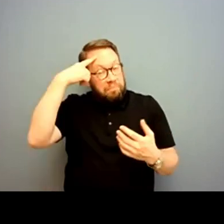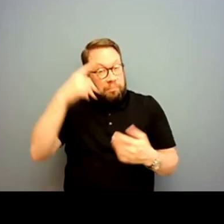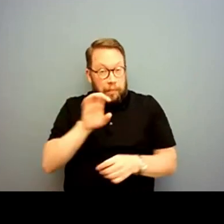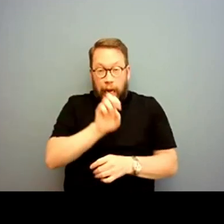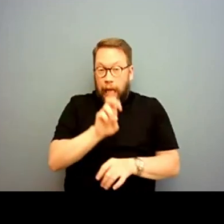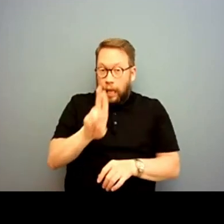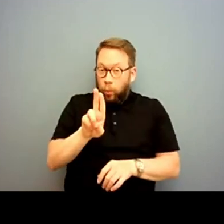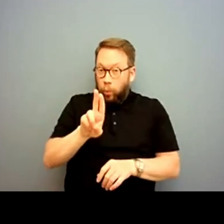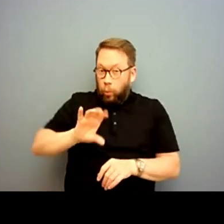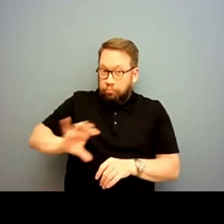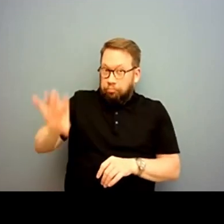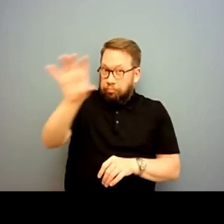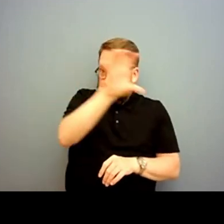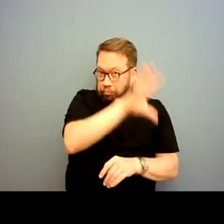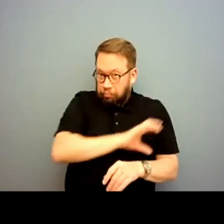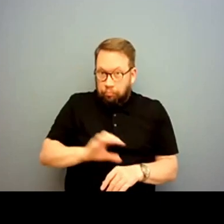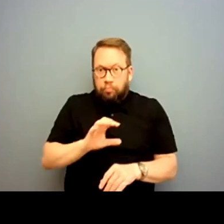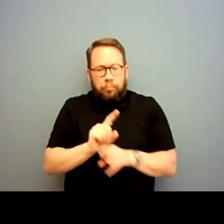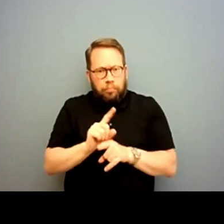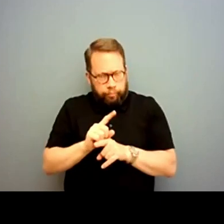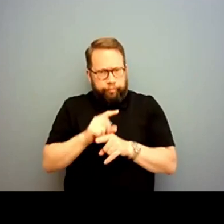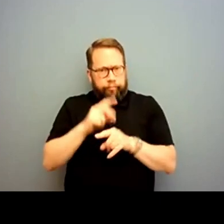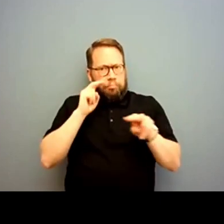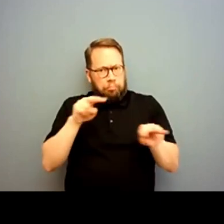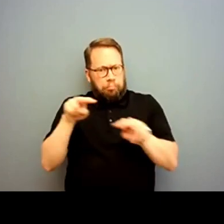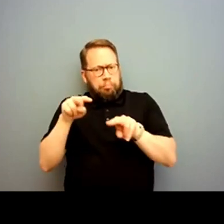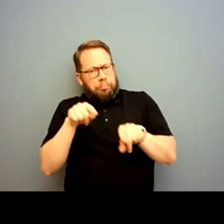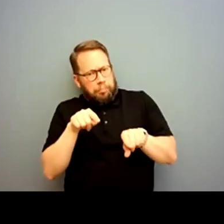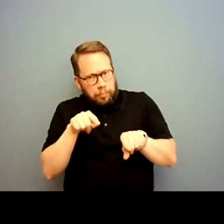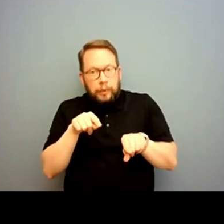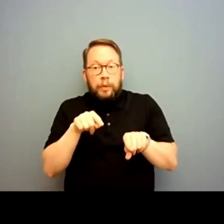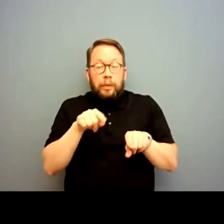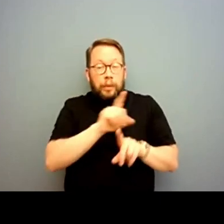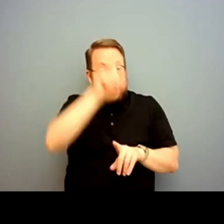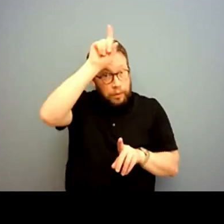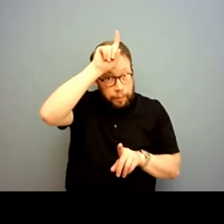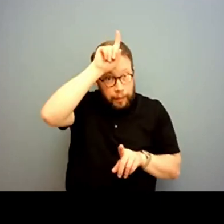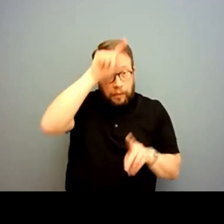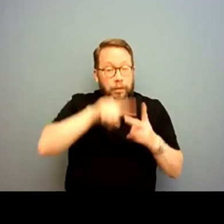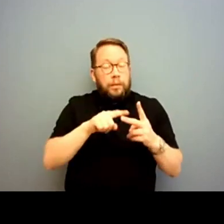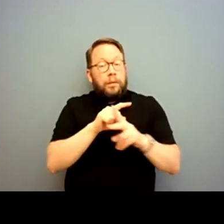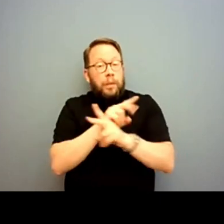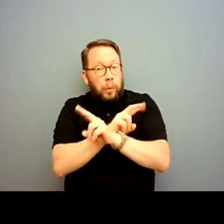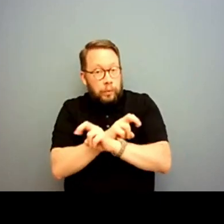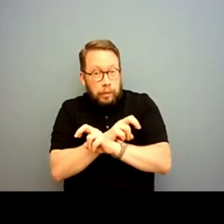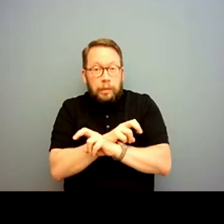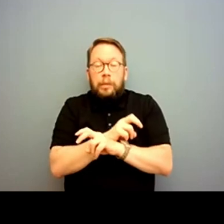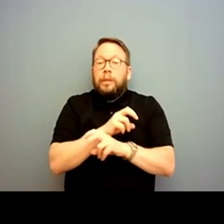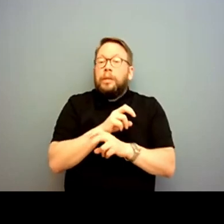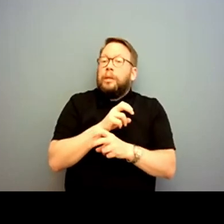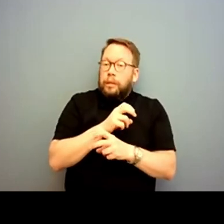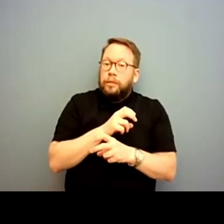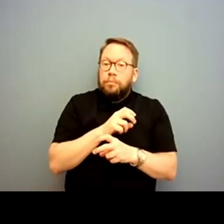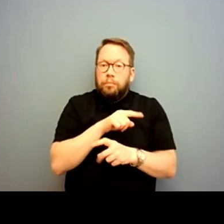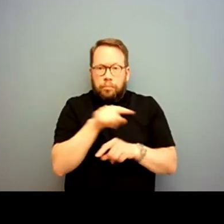this. Germany and Austria, for example, seem to be coming around to the view that a convention,